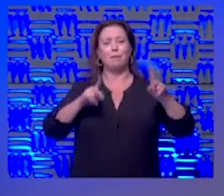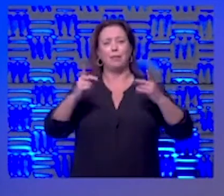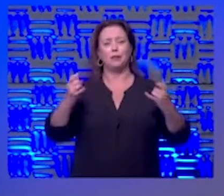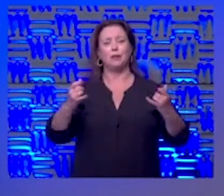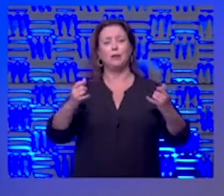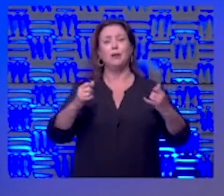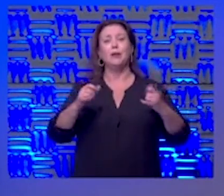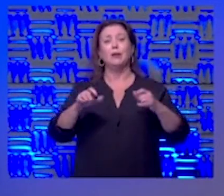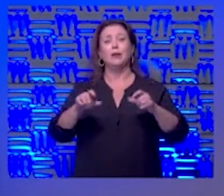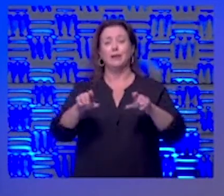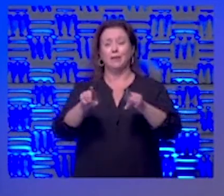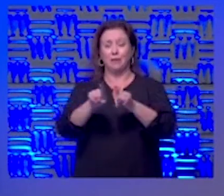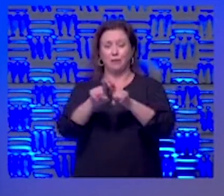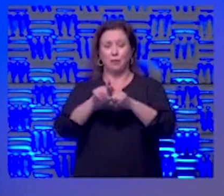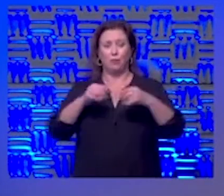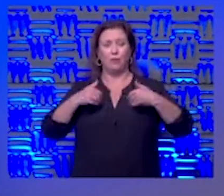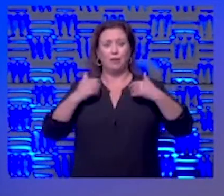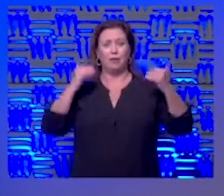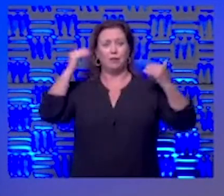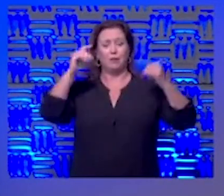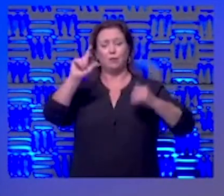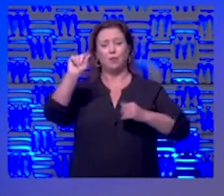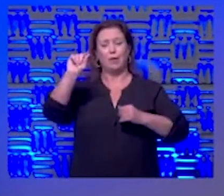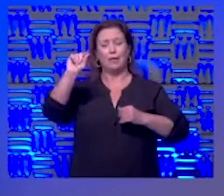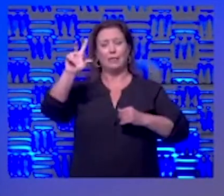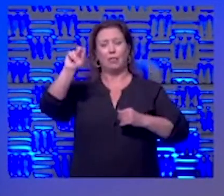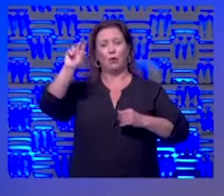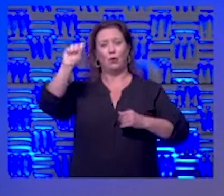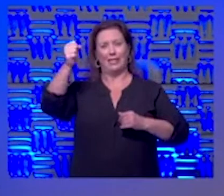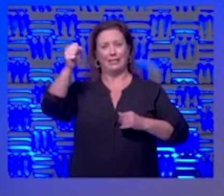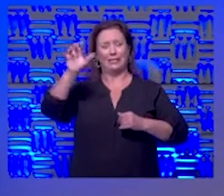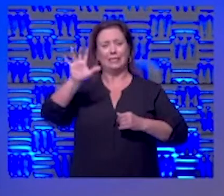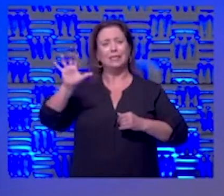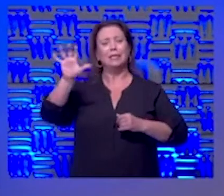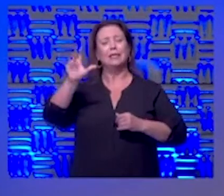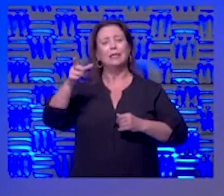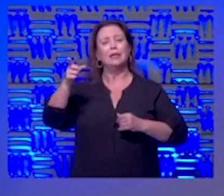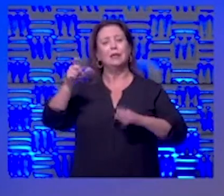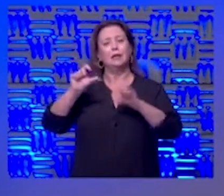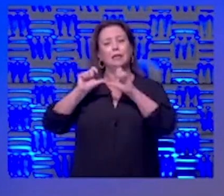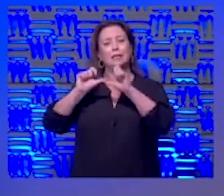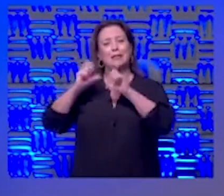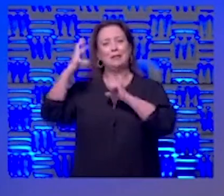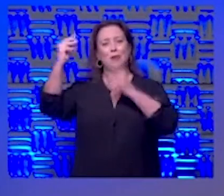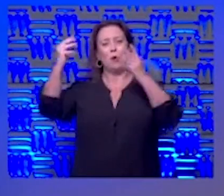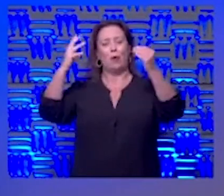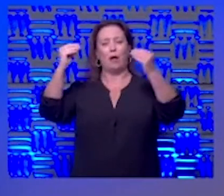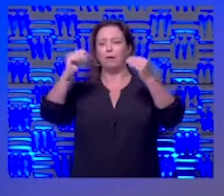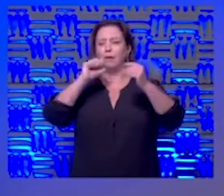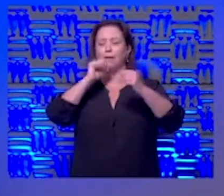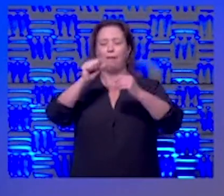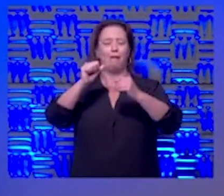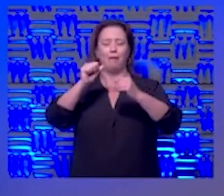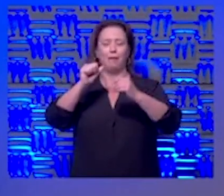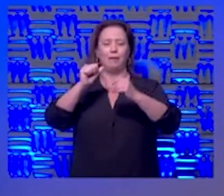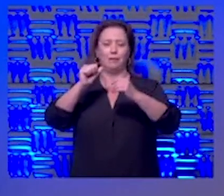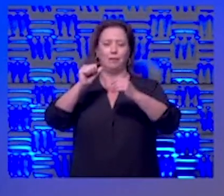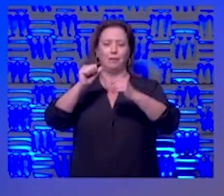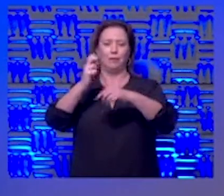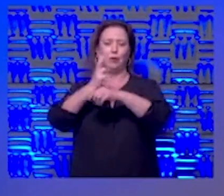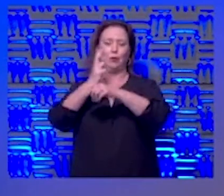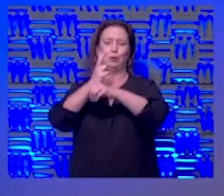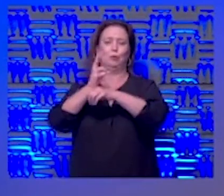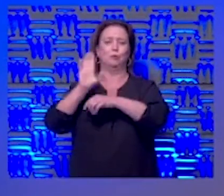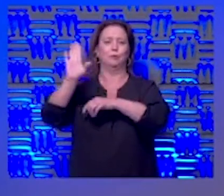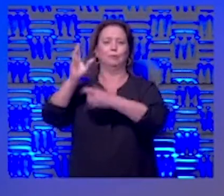also spreading through the young adult populations, 20s to 30s, who are continuing to go out, not practice the